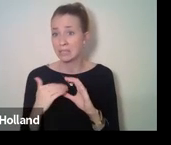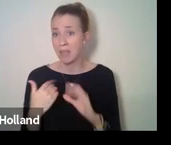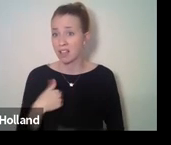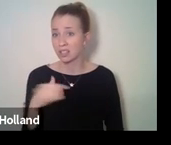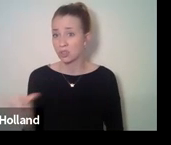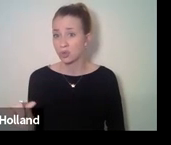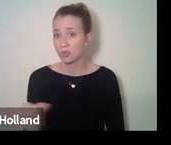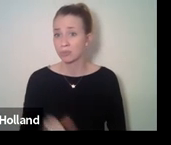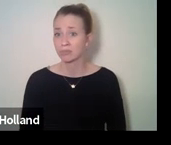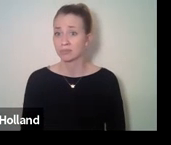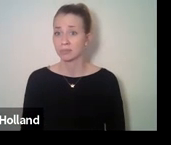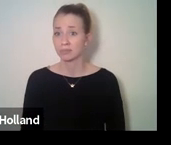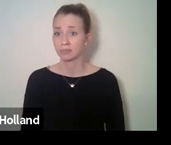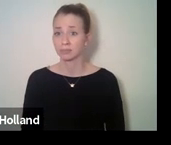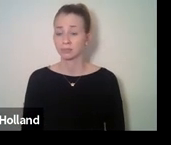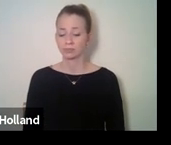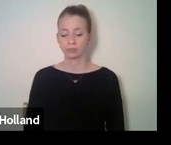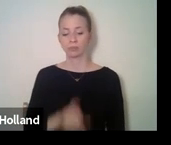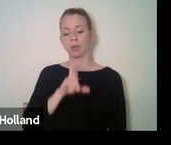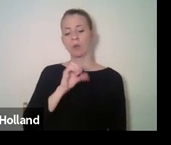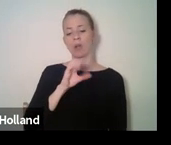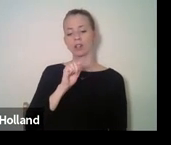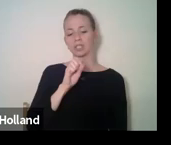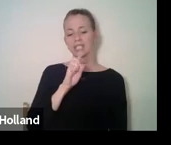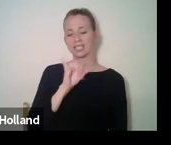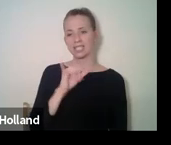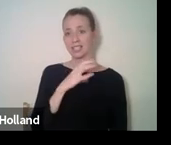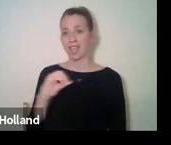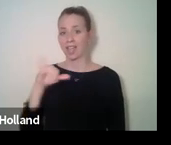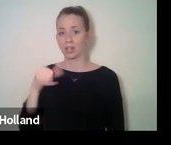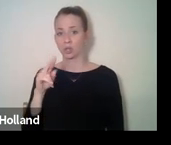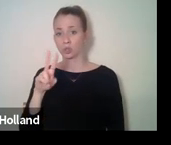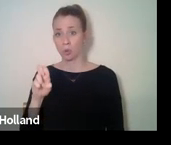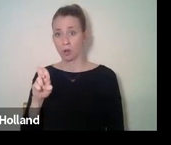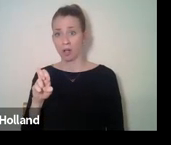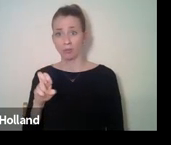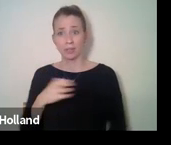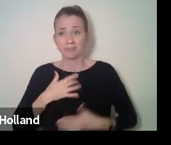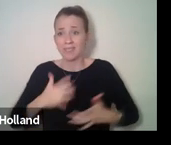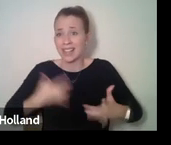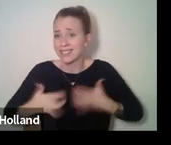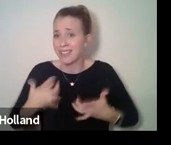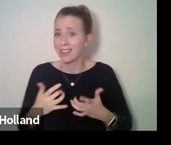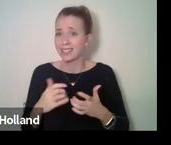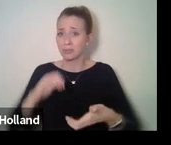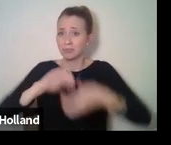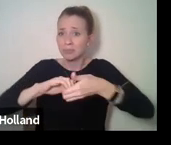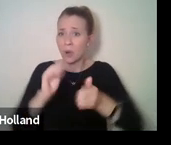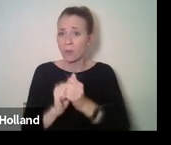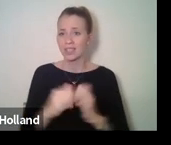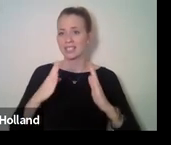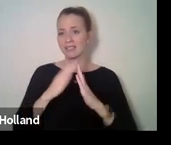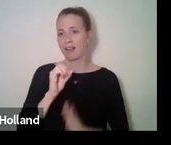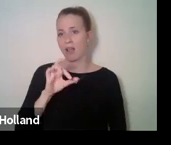info@rochestercommunitypower.com. Rocktricity and Jewel look forward to partnering with the City of Rochester to make one of these programs